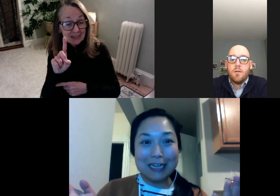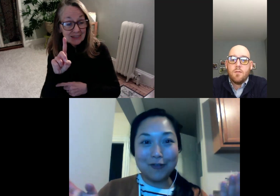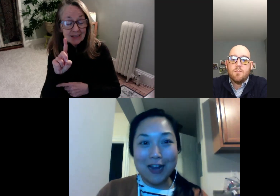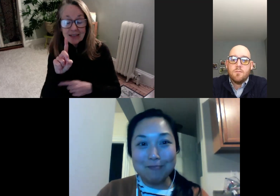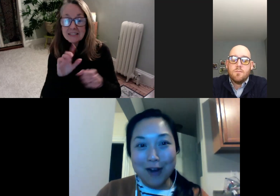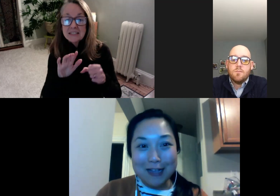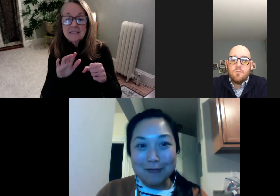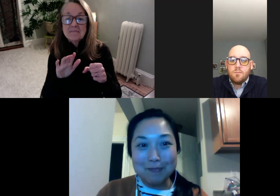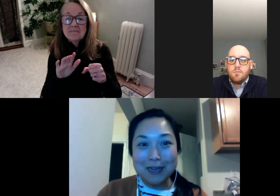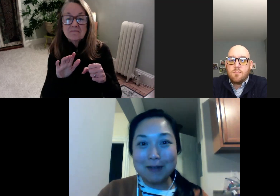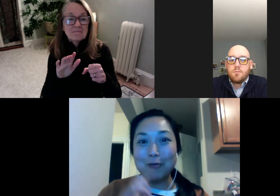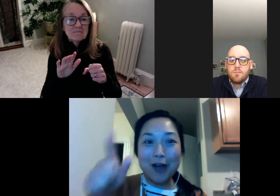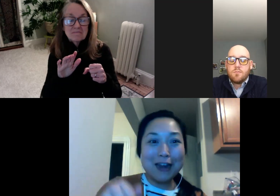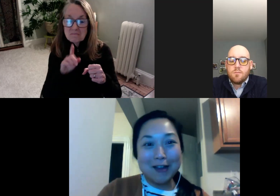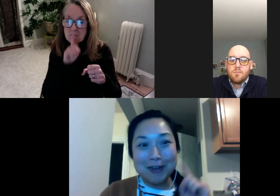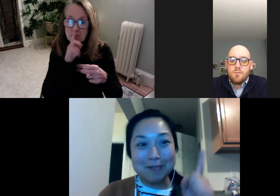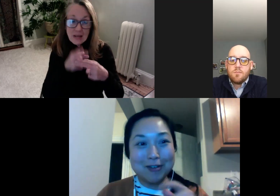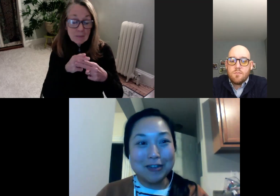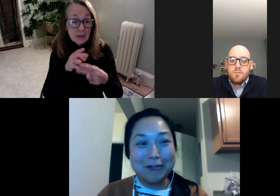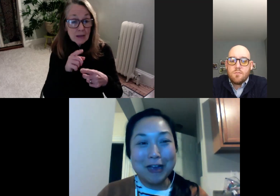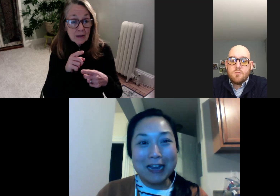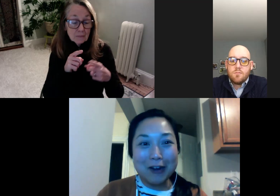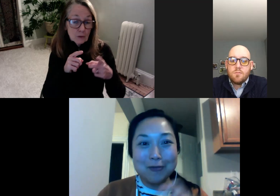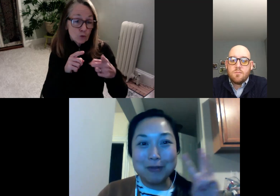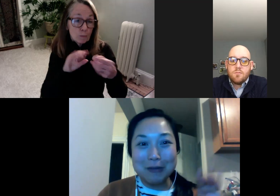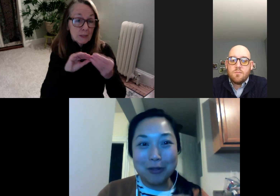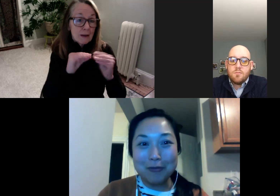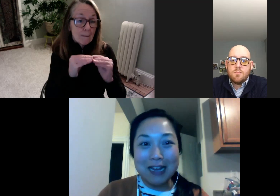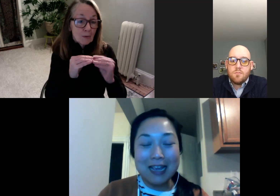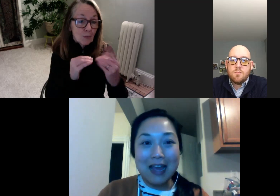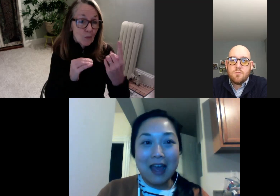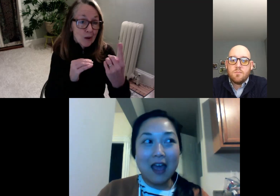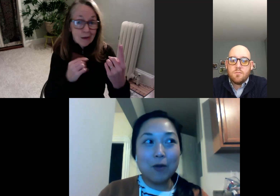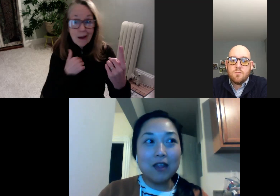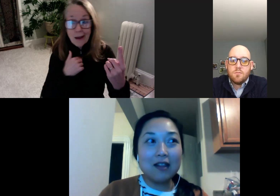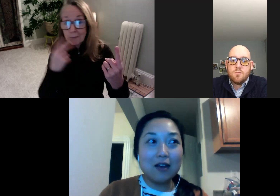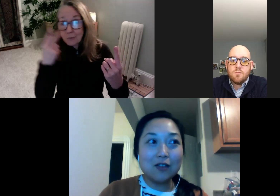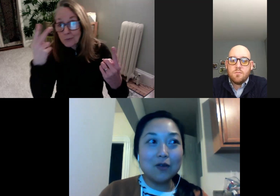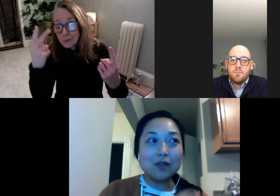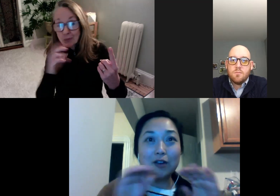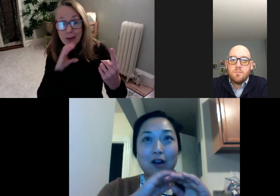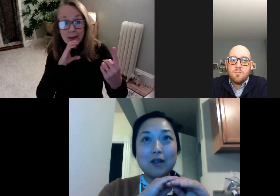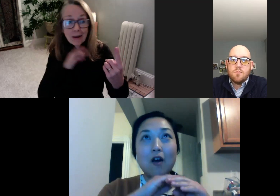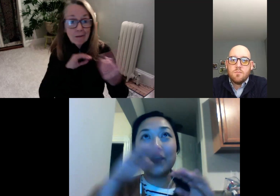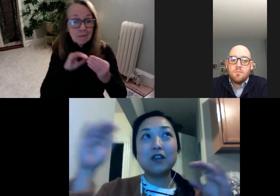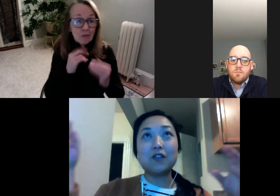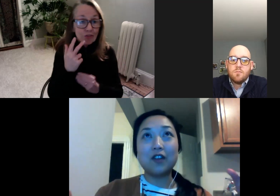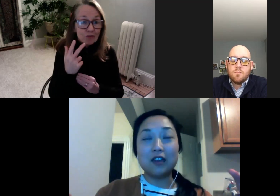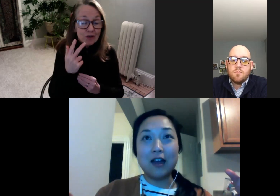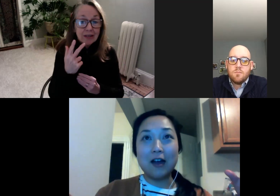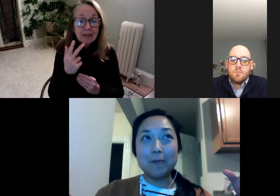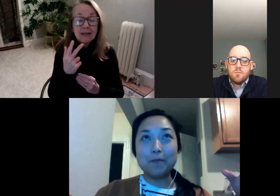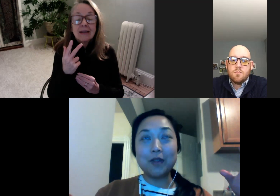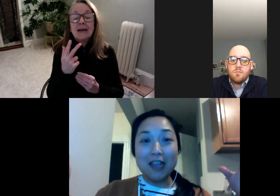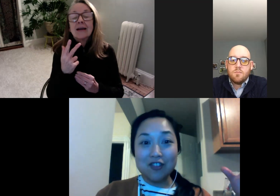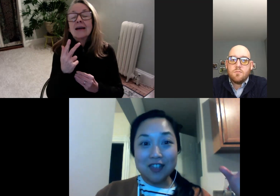completely de-identified. Brett, you would be number 1, I'd be number 2, Carol would be number 3. And what that allows you is across all the